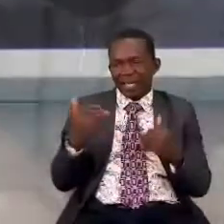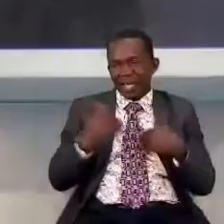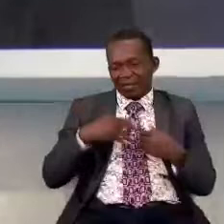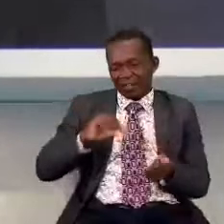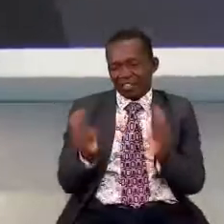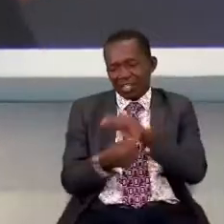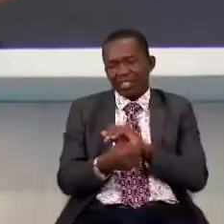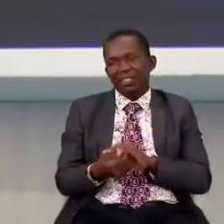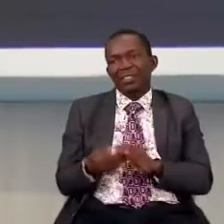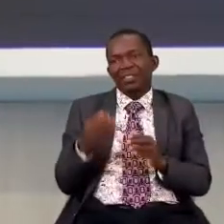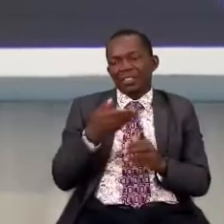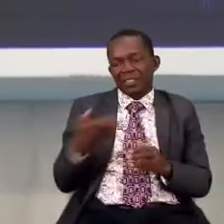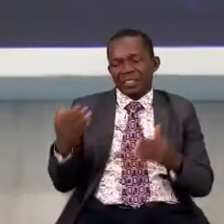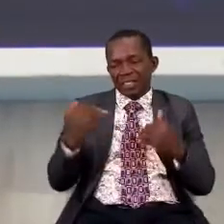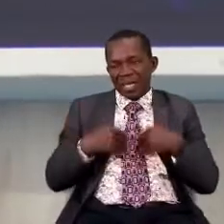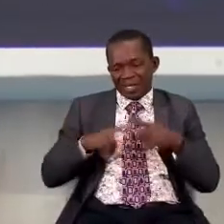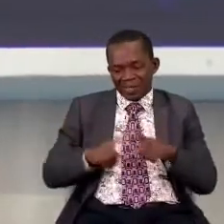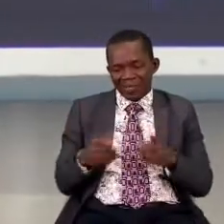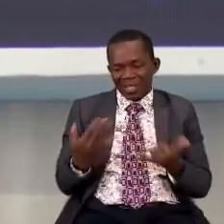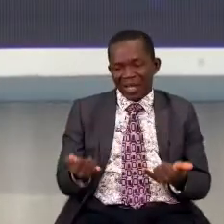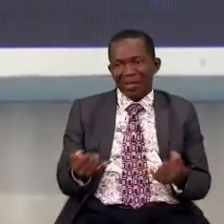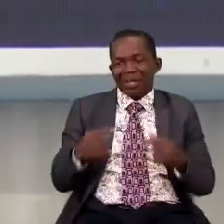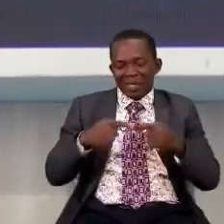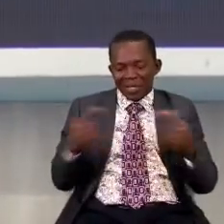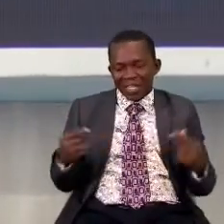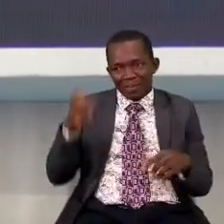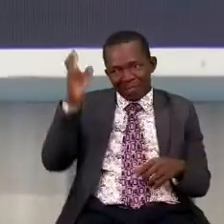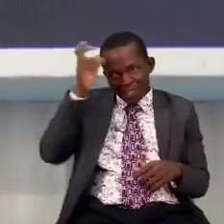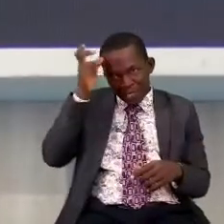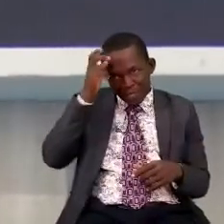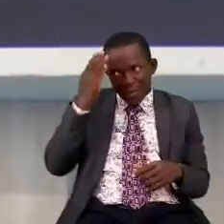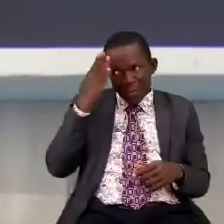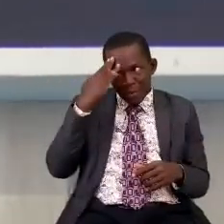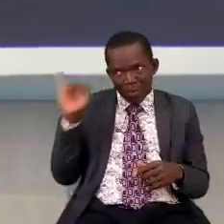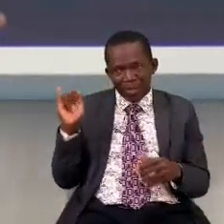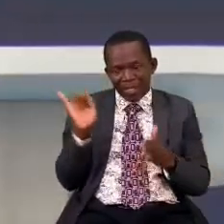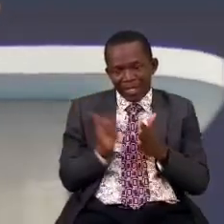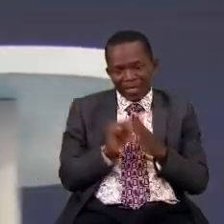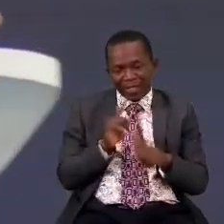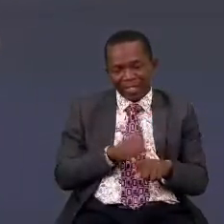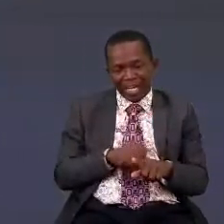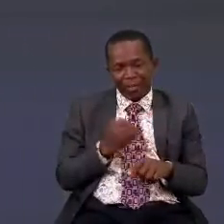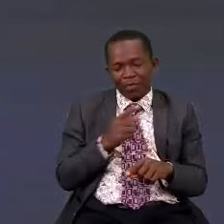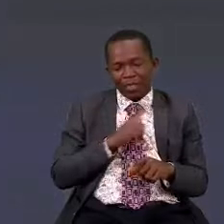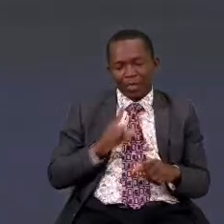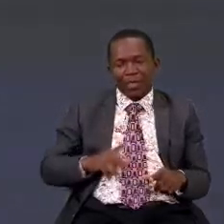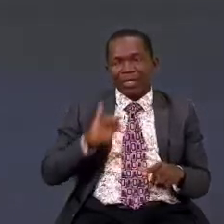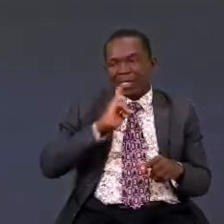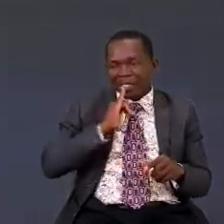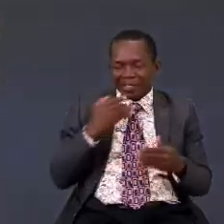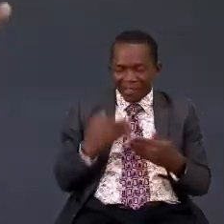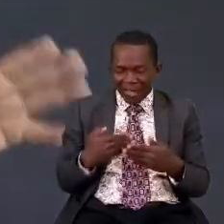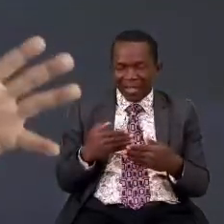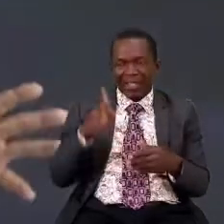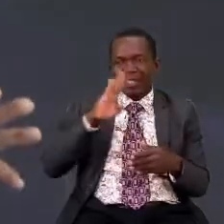Lord is very near, is making it tougher, tougher, tougher for everyone, and especially for the people